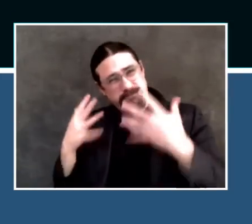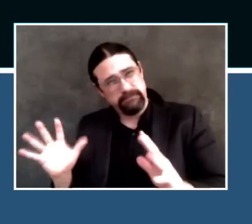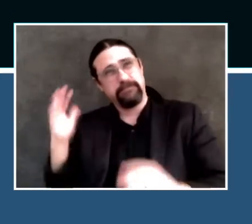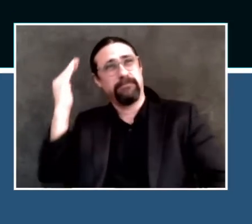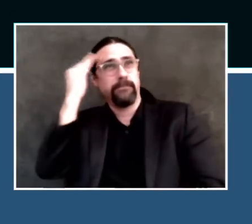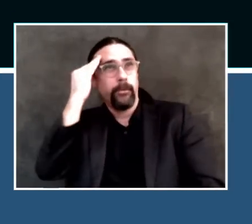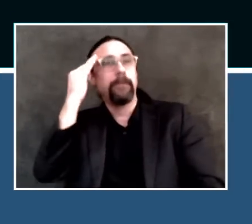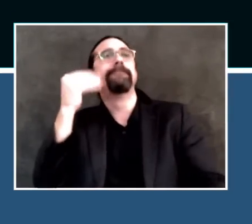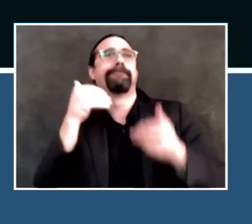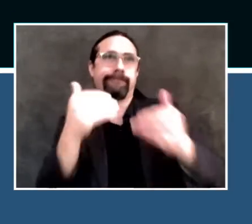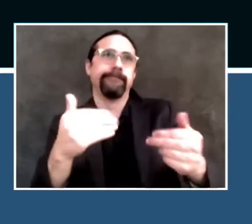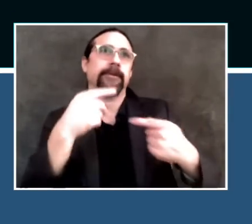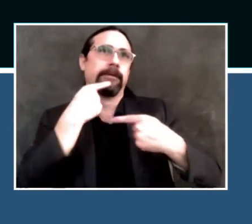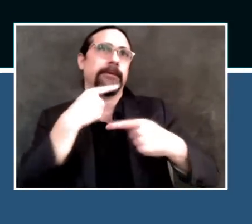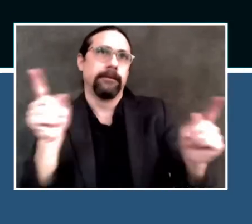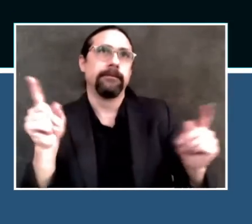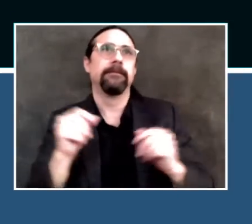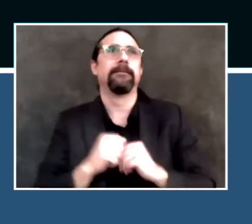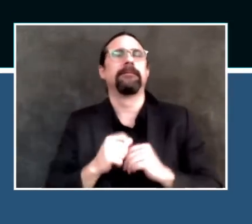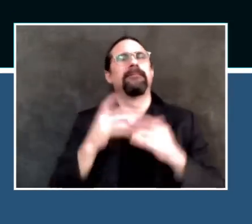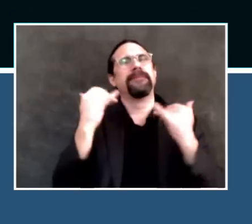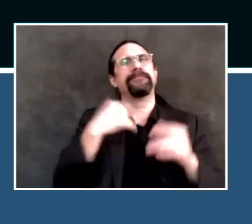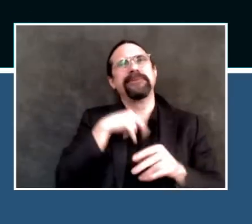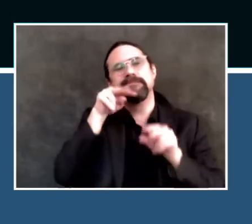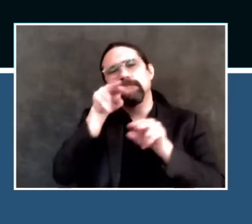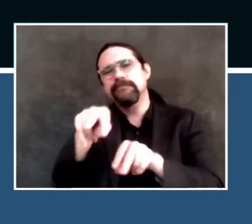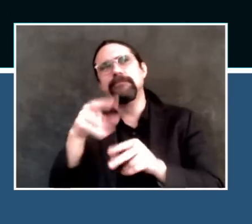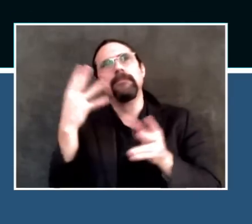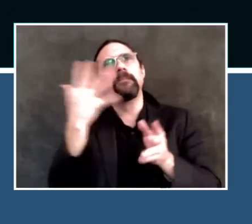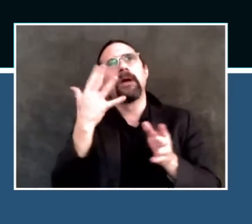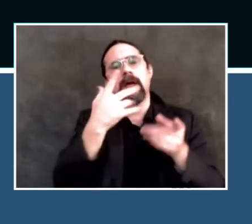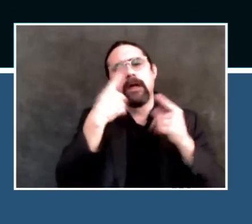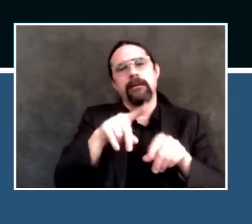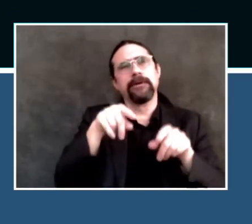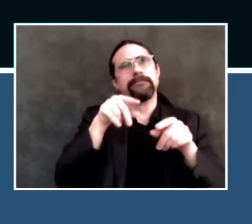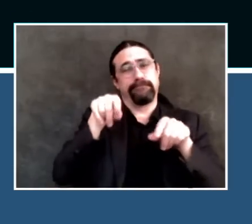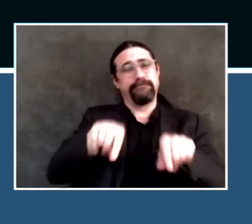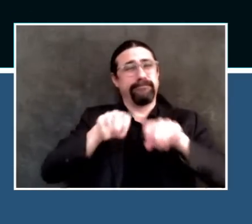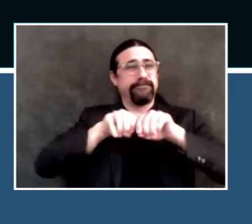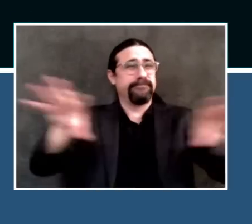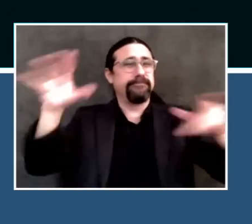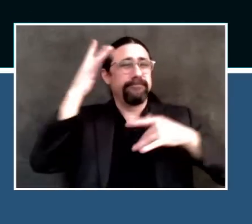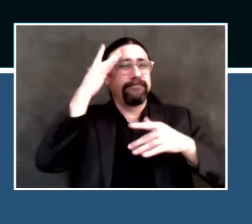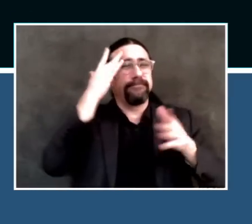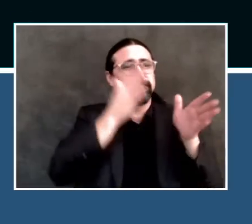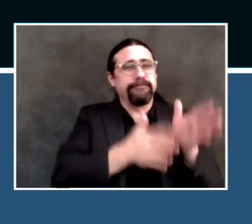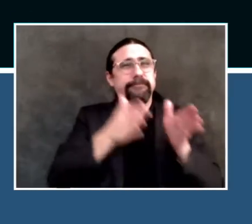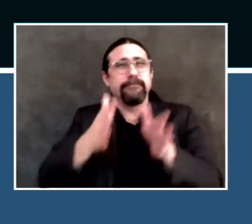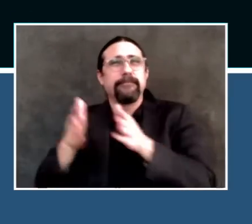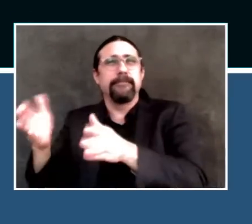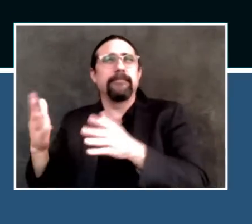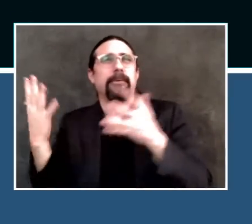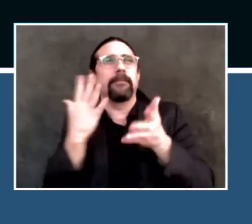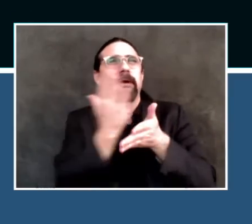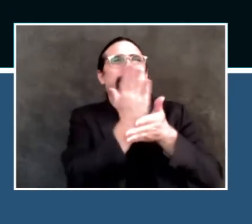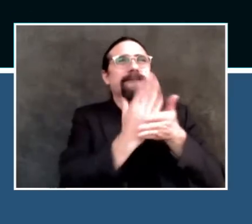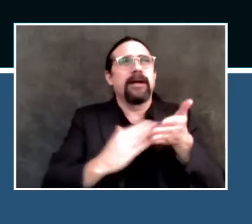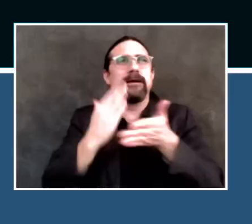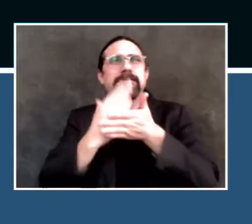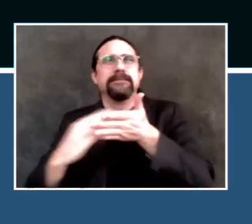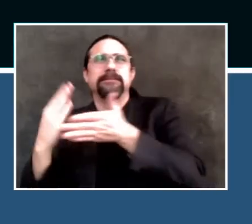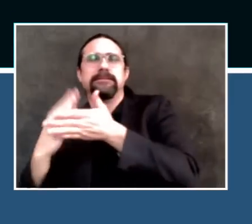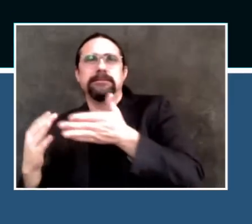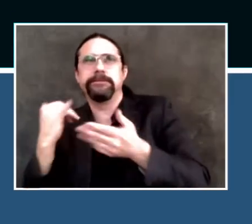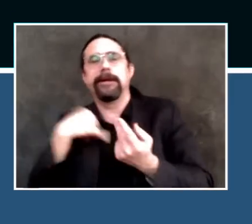understand the game plan, the better off we'll be. Look, we all understood at the beginning of this crisis, no one on earth understood the coronavirus fully,